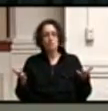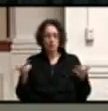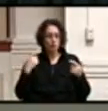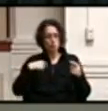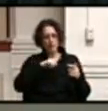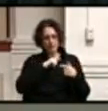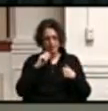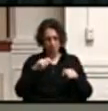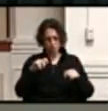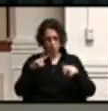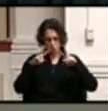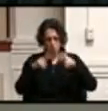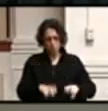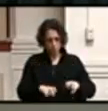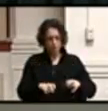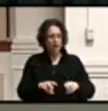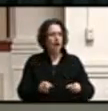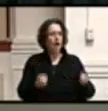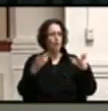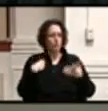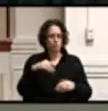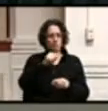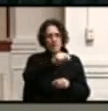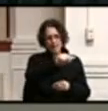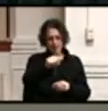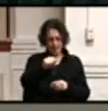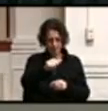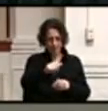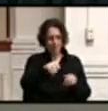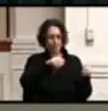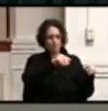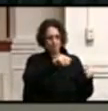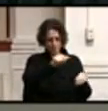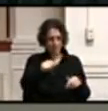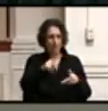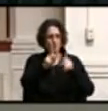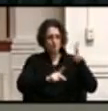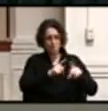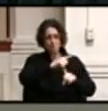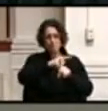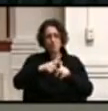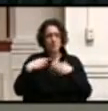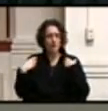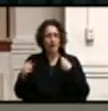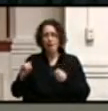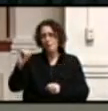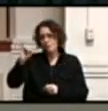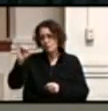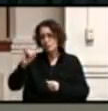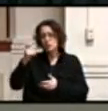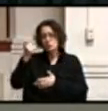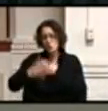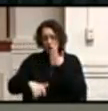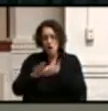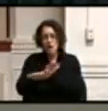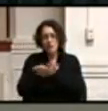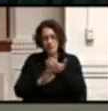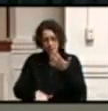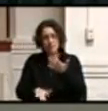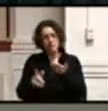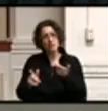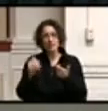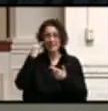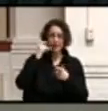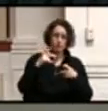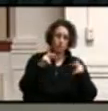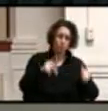people, there's all these other issues, which is the health insurance and everything. And I know it would be helpful, you know, for me, from the perspective